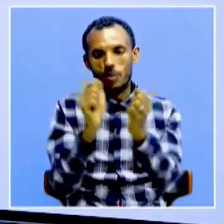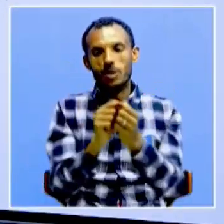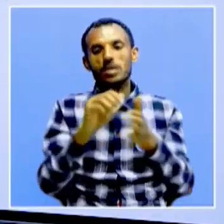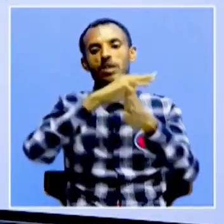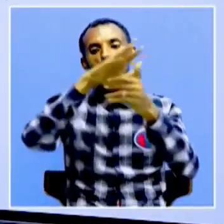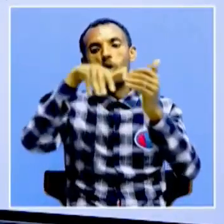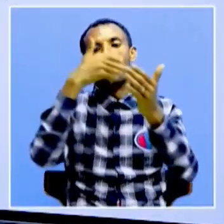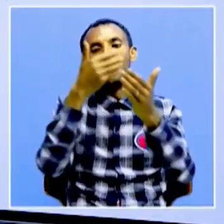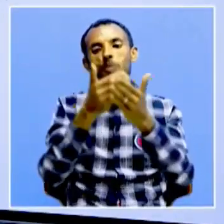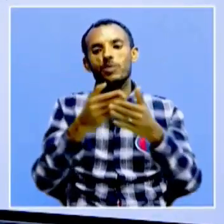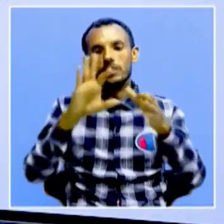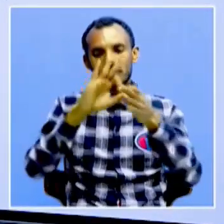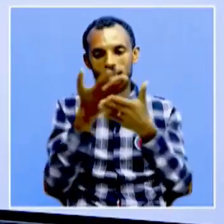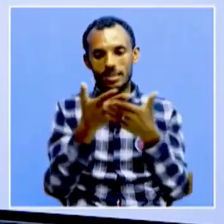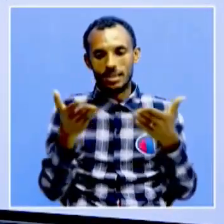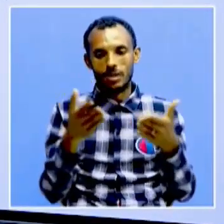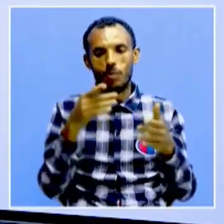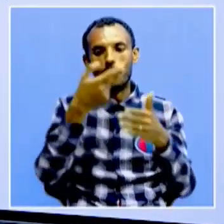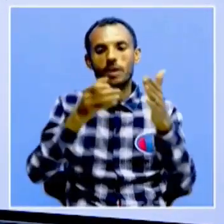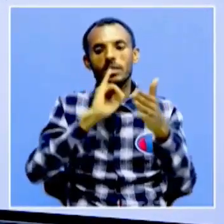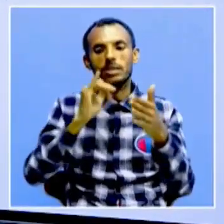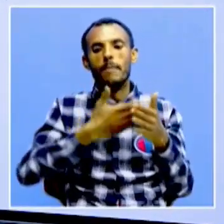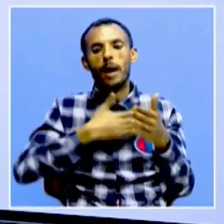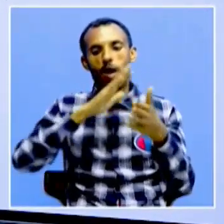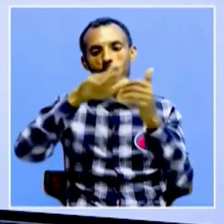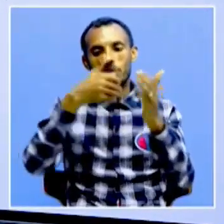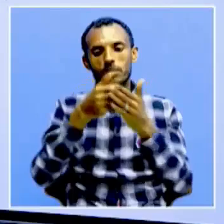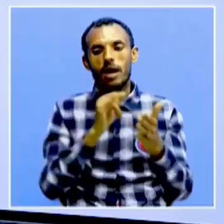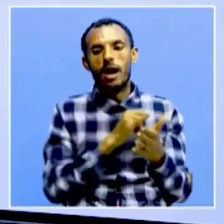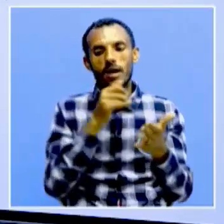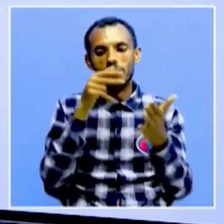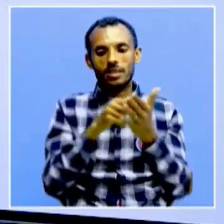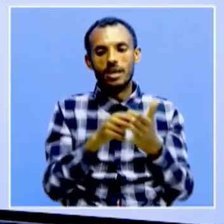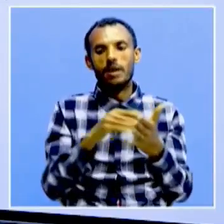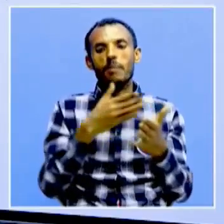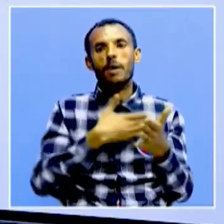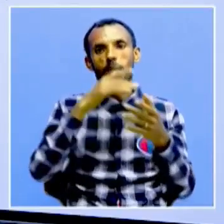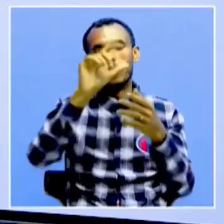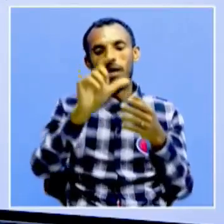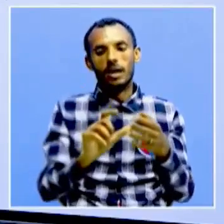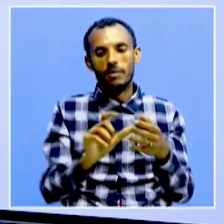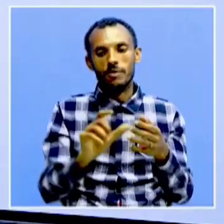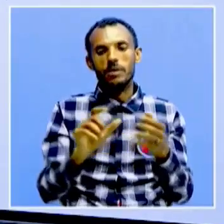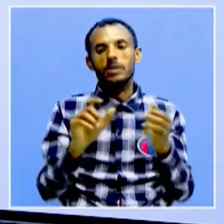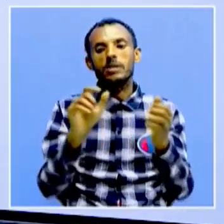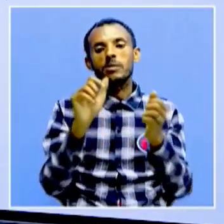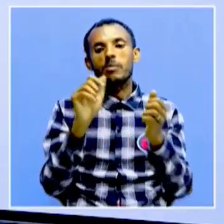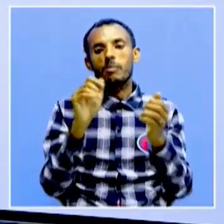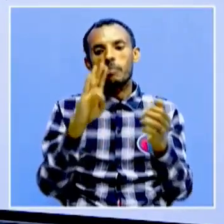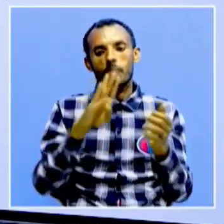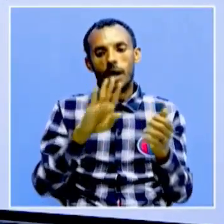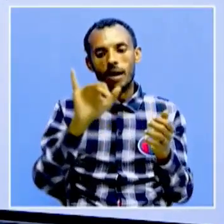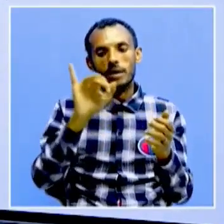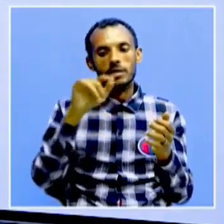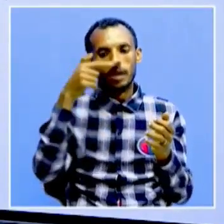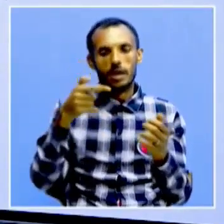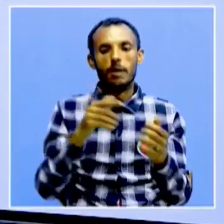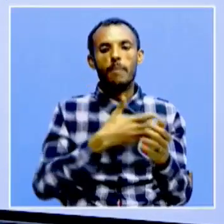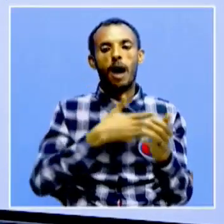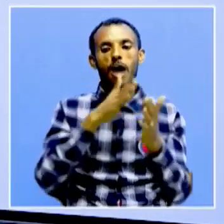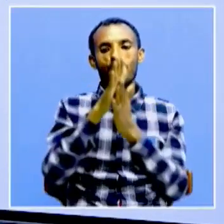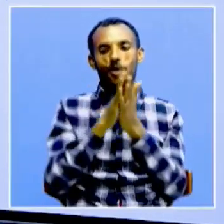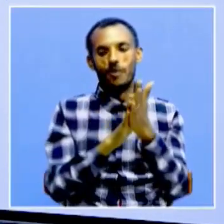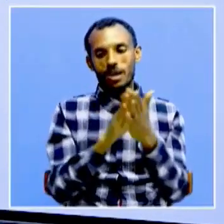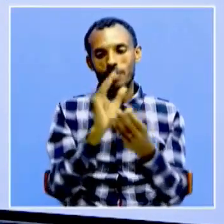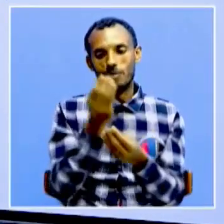right? What is my conclusion? I start my paragraph or I begin my paragraph by saying what? My favorite